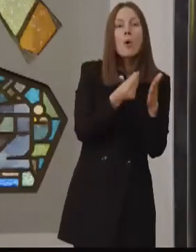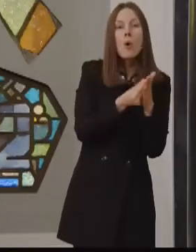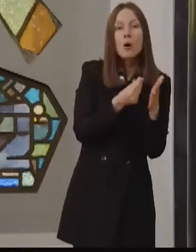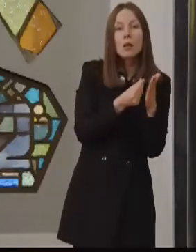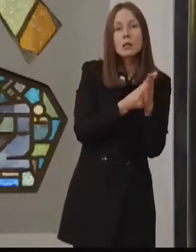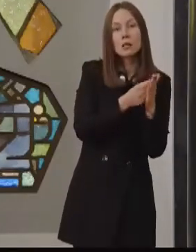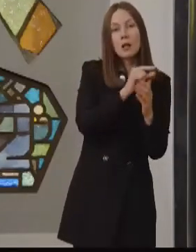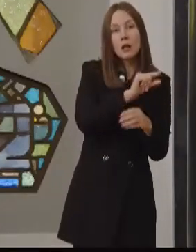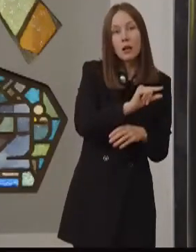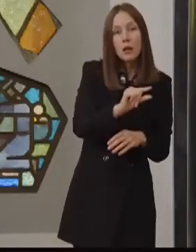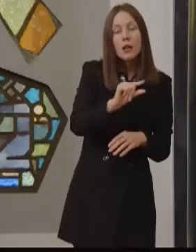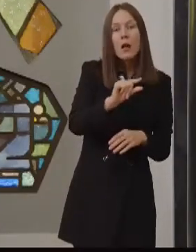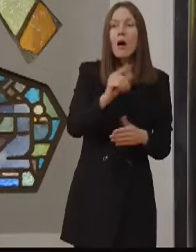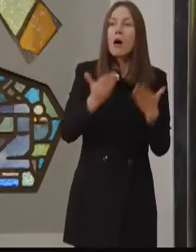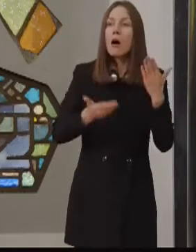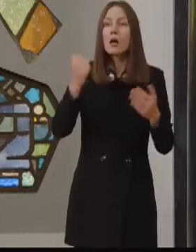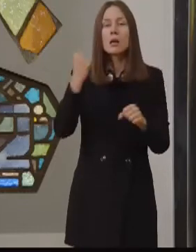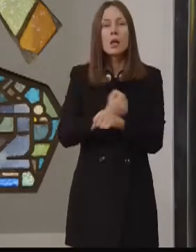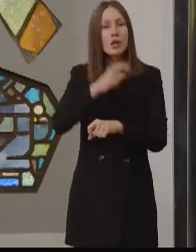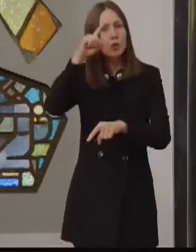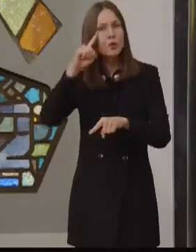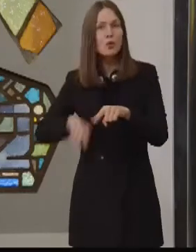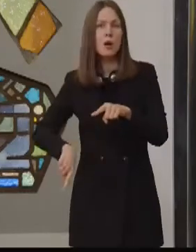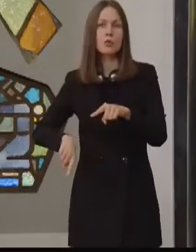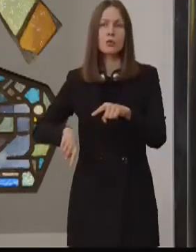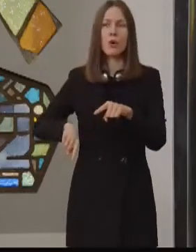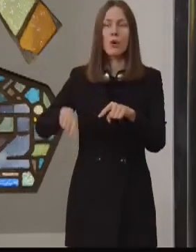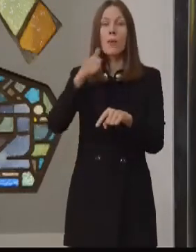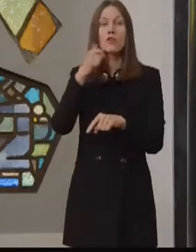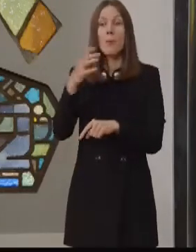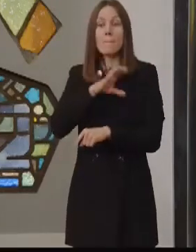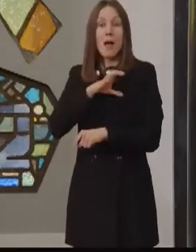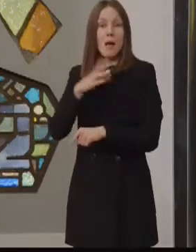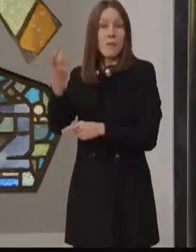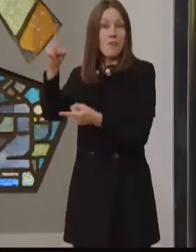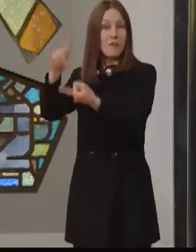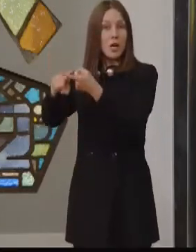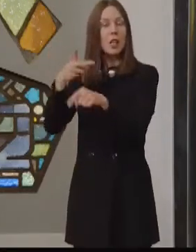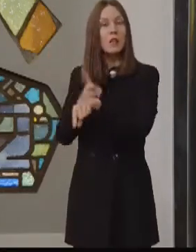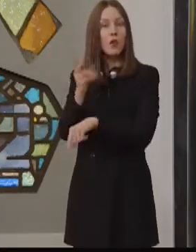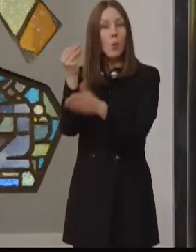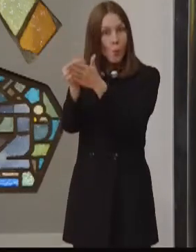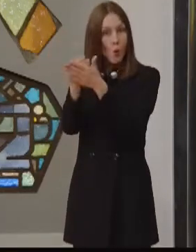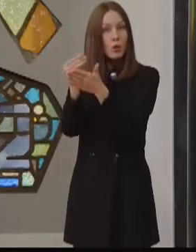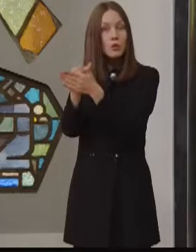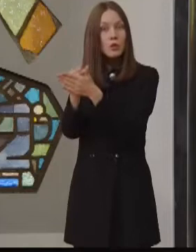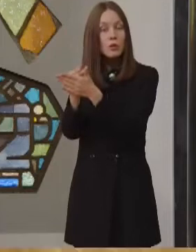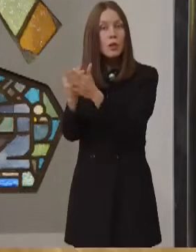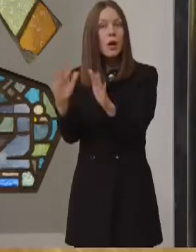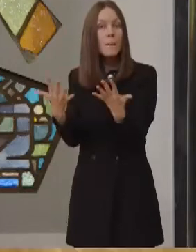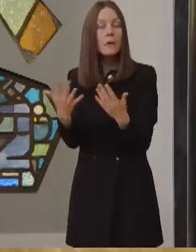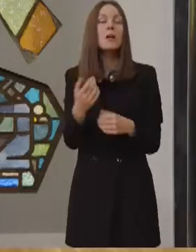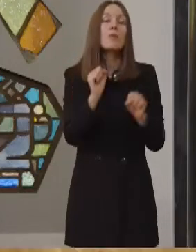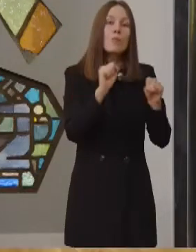laws? Do you think that small taxation principles should be first introduced and then